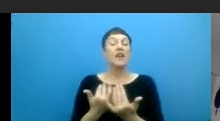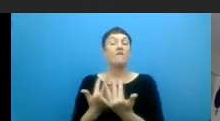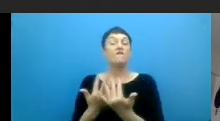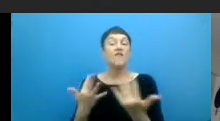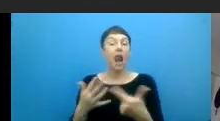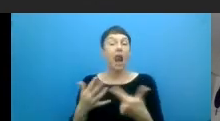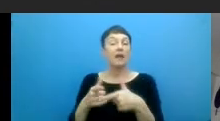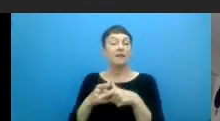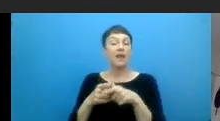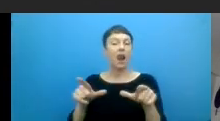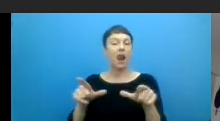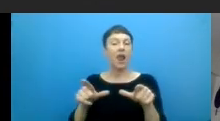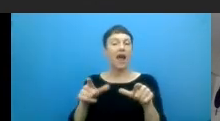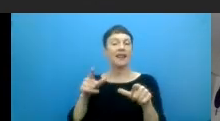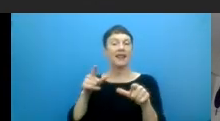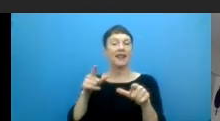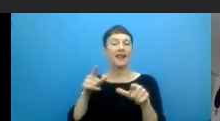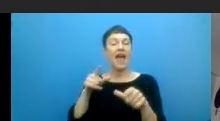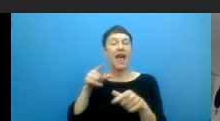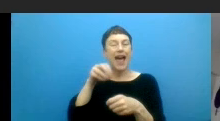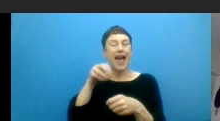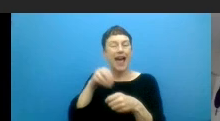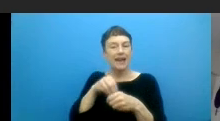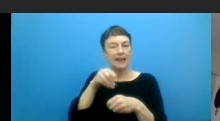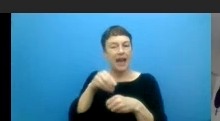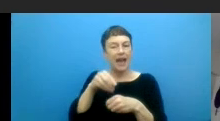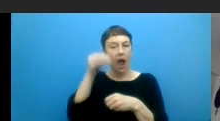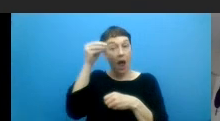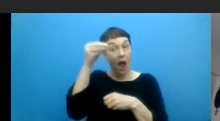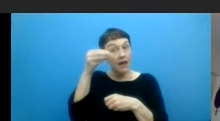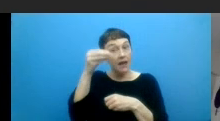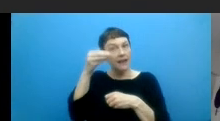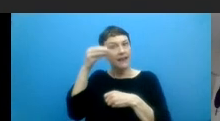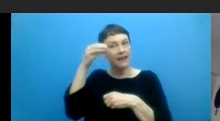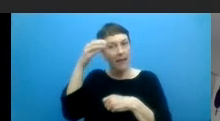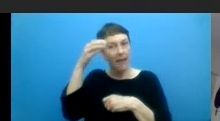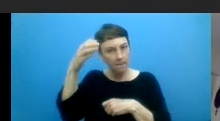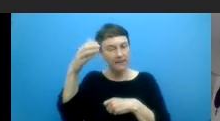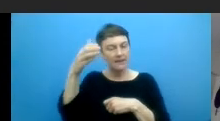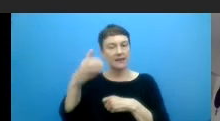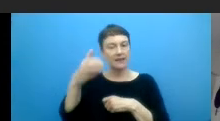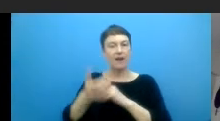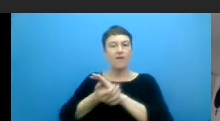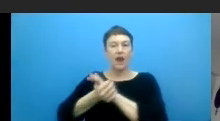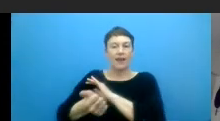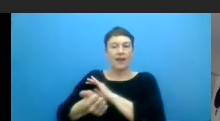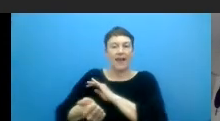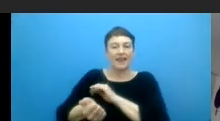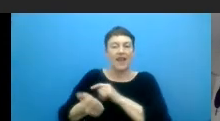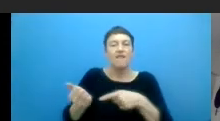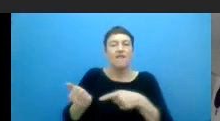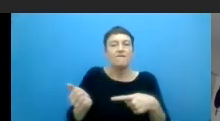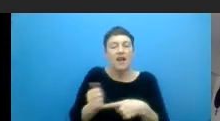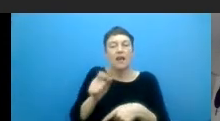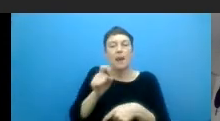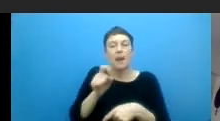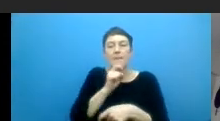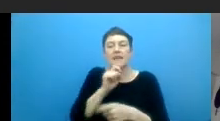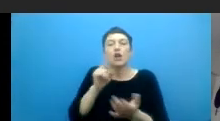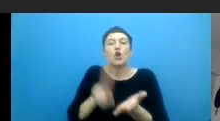use within the context of the academic proficiency required by all those parties involved within the assessment